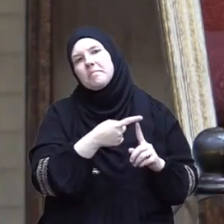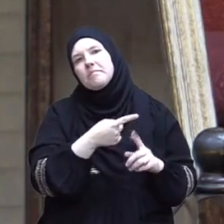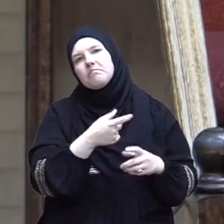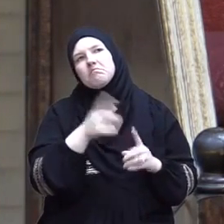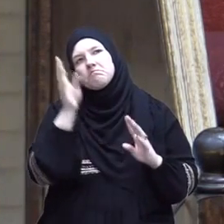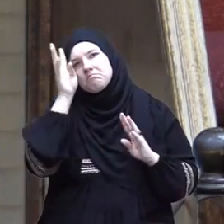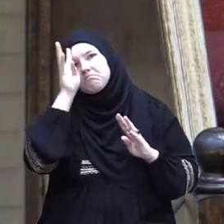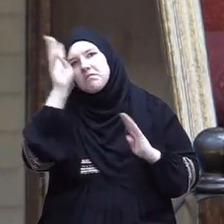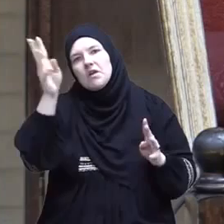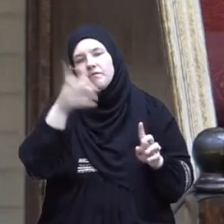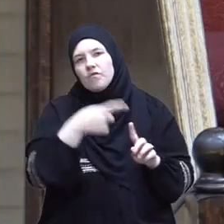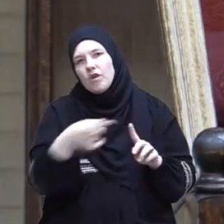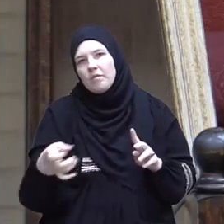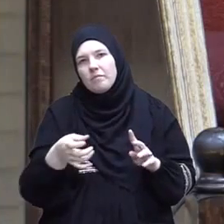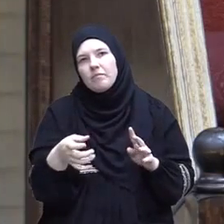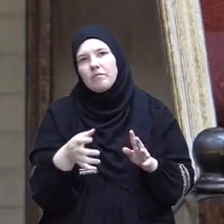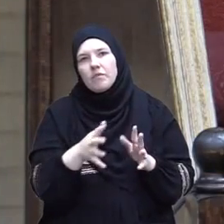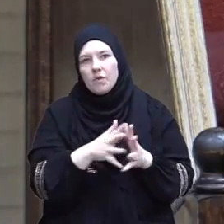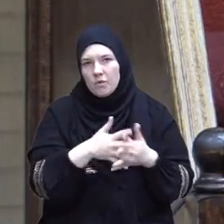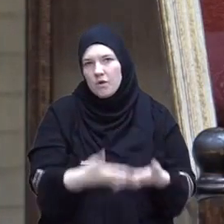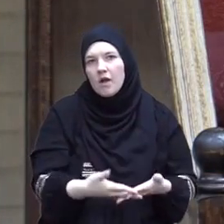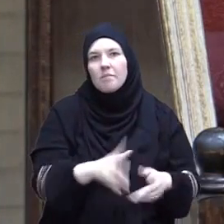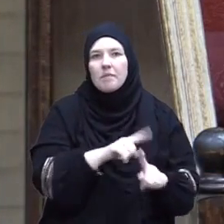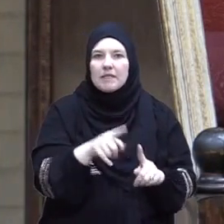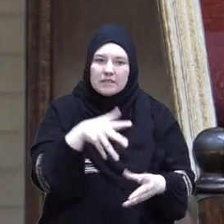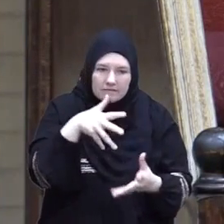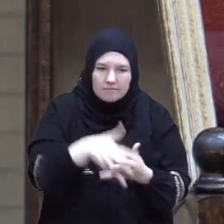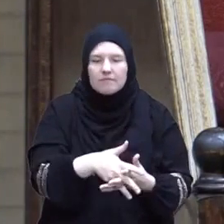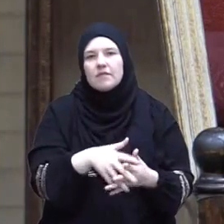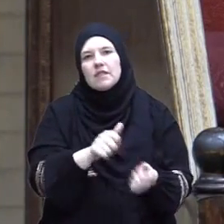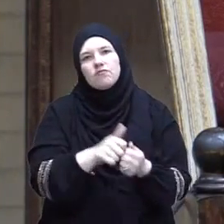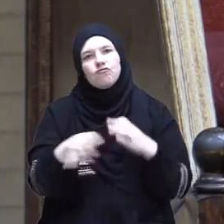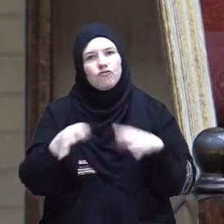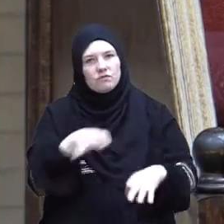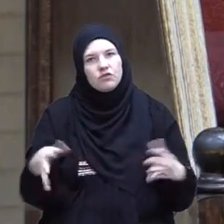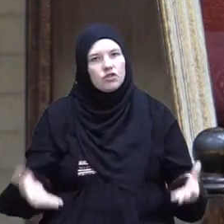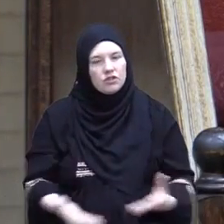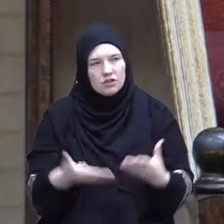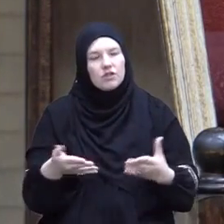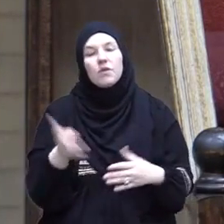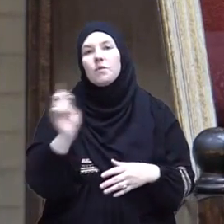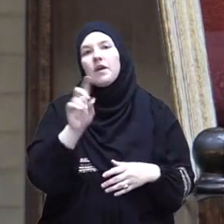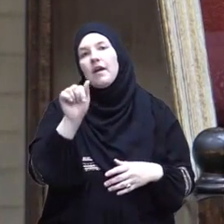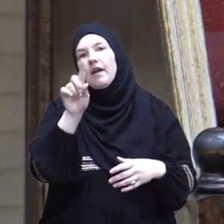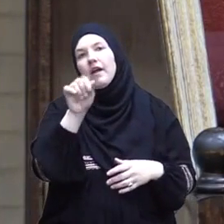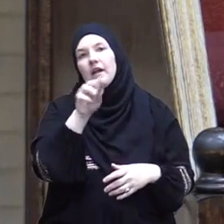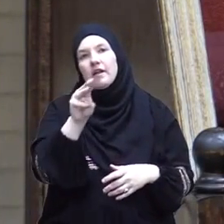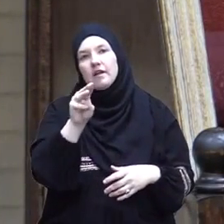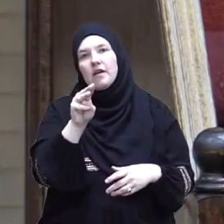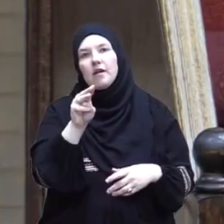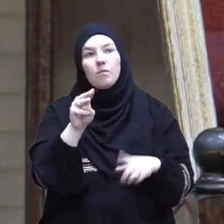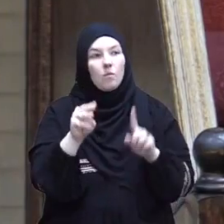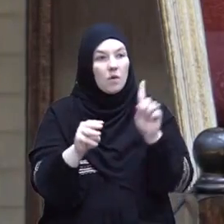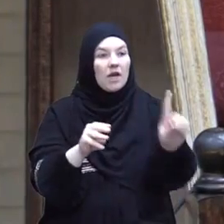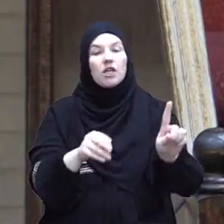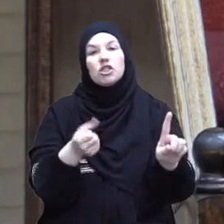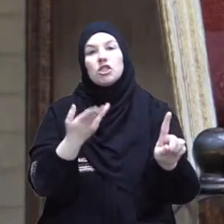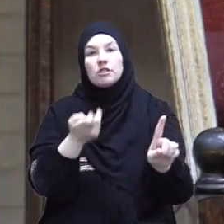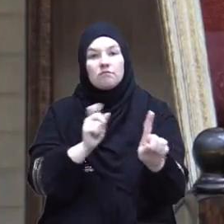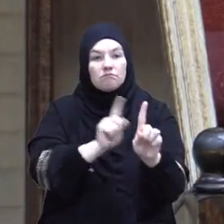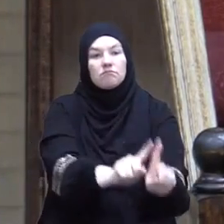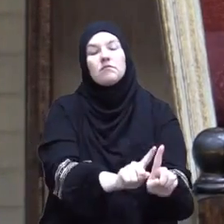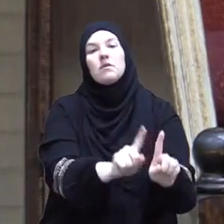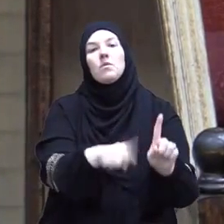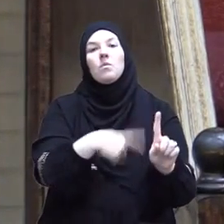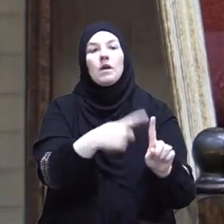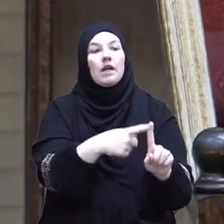text. But it is embedded in the description here. Where Adam went, she goes. Where Adam